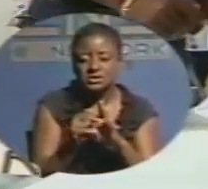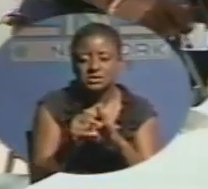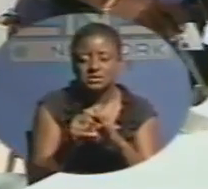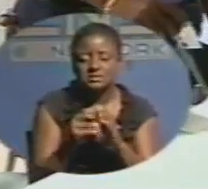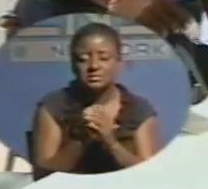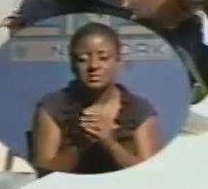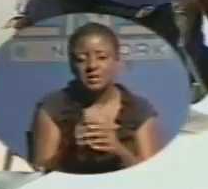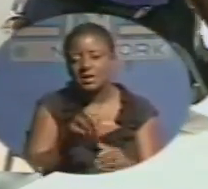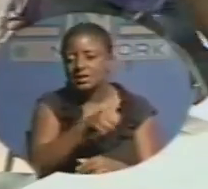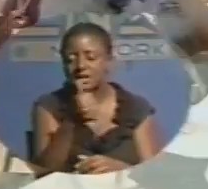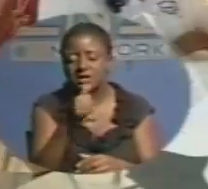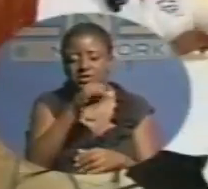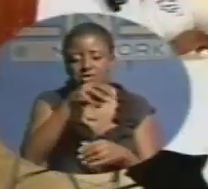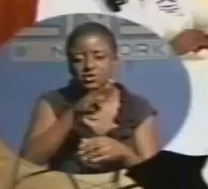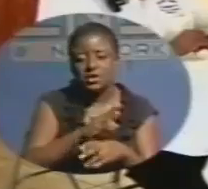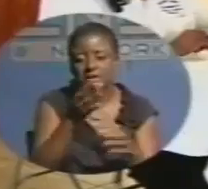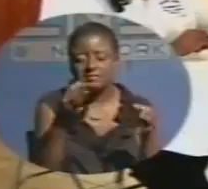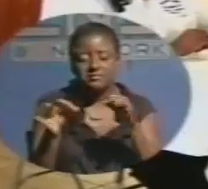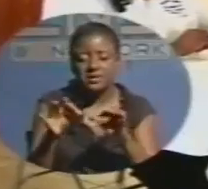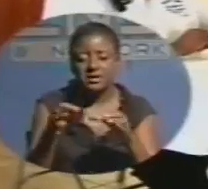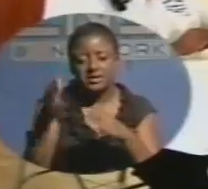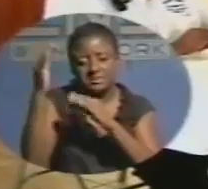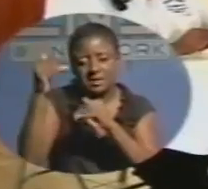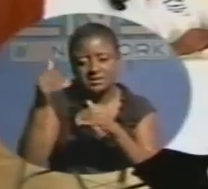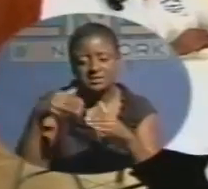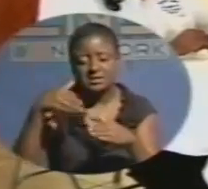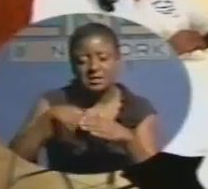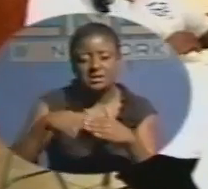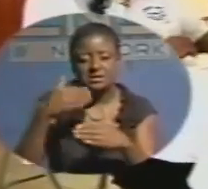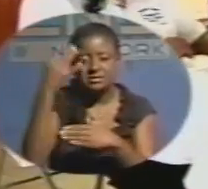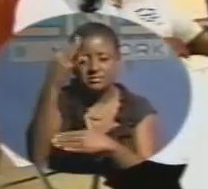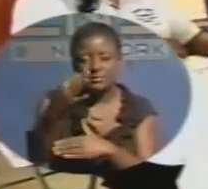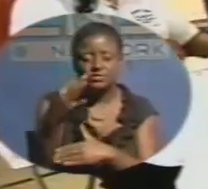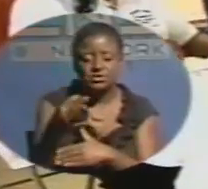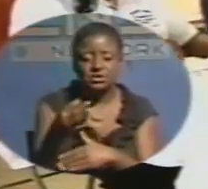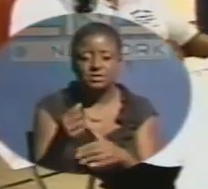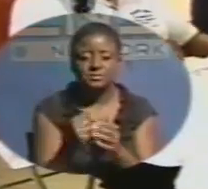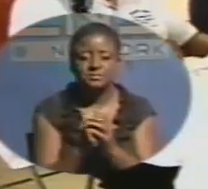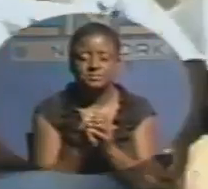expected to be held in Bain and Grantstown in the near future. Fern Carey, Saturday News.